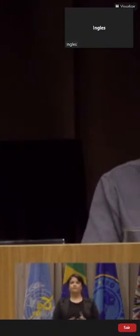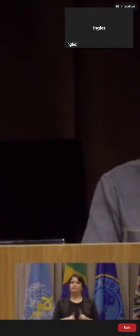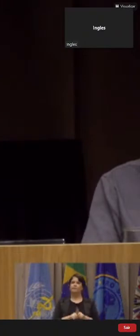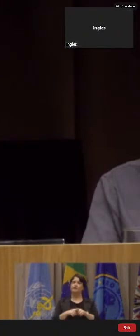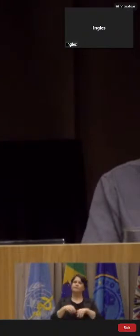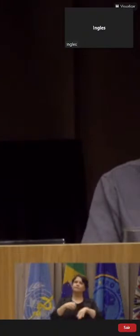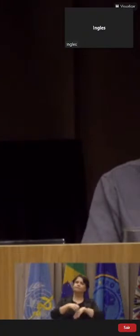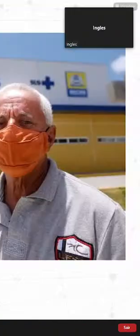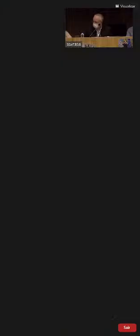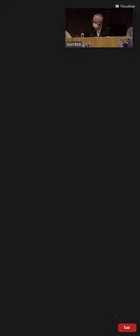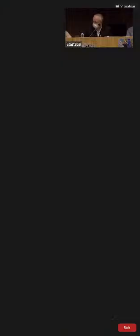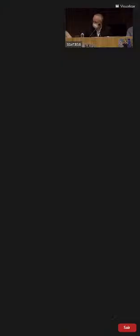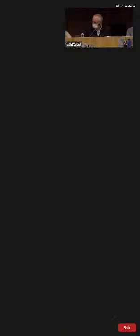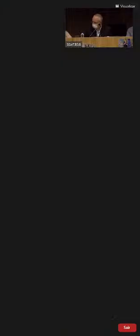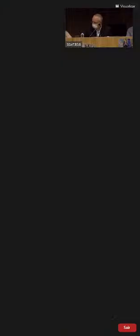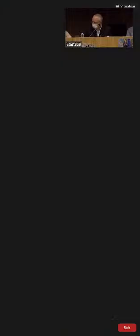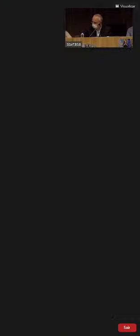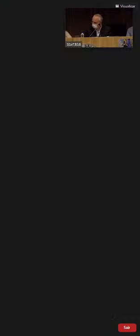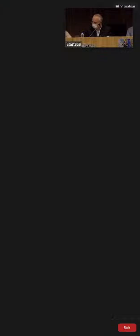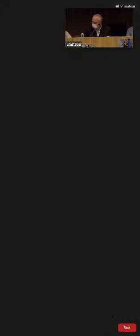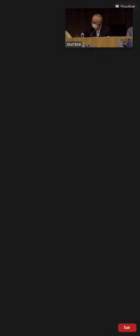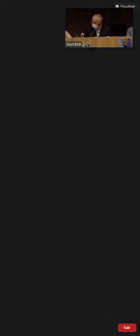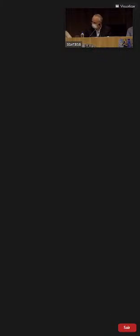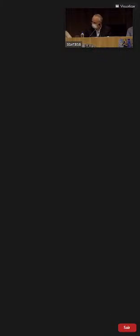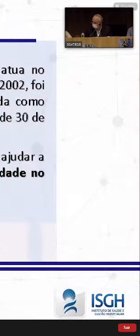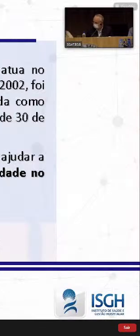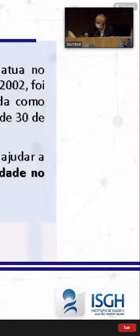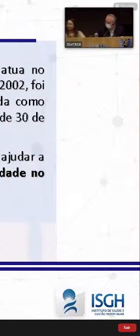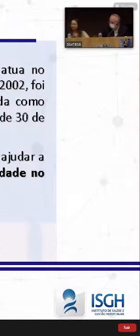and to talk about our trajectory.